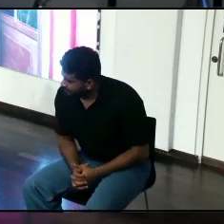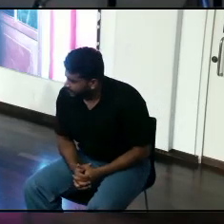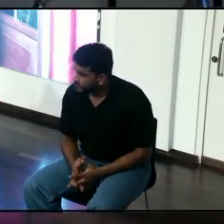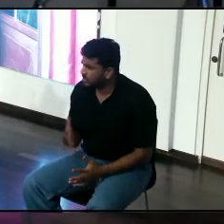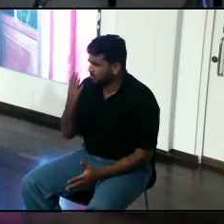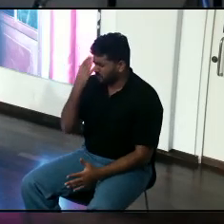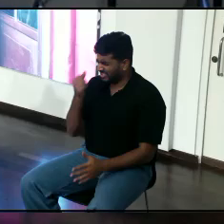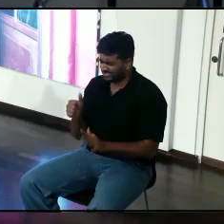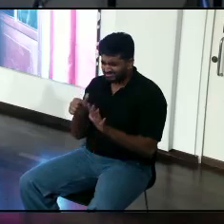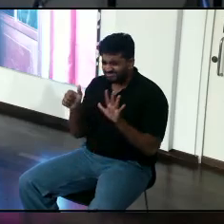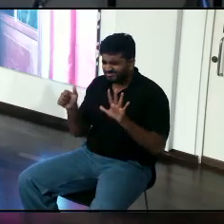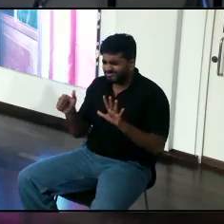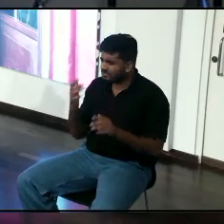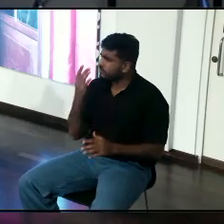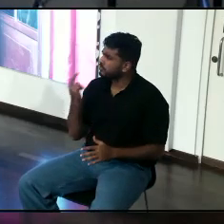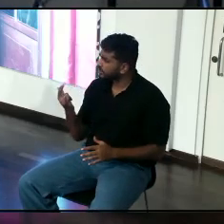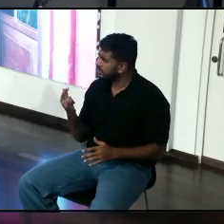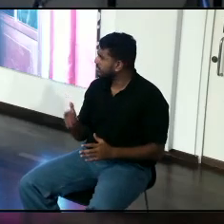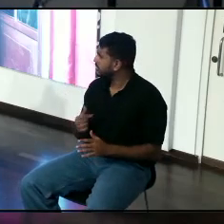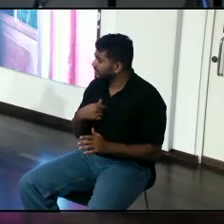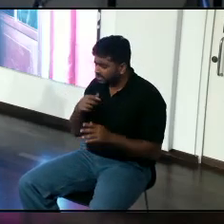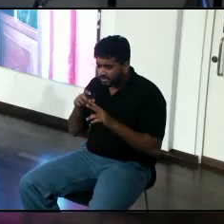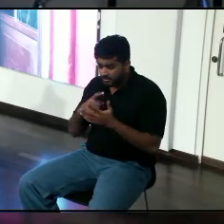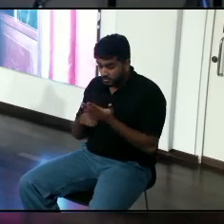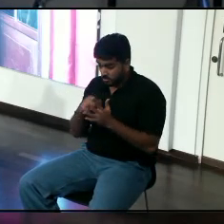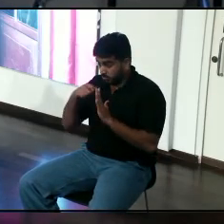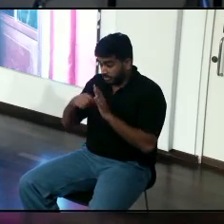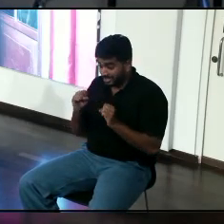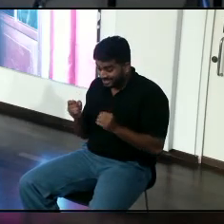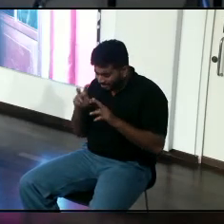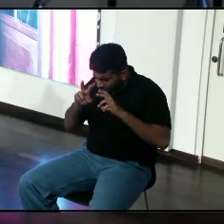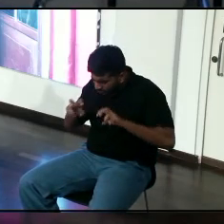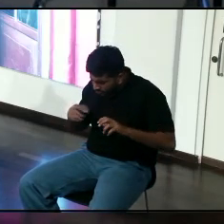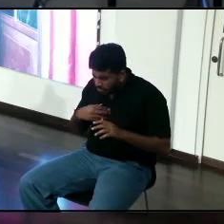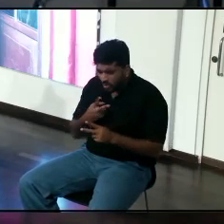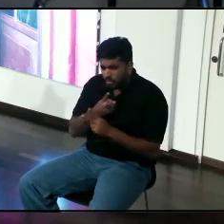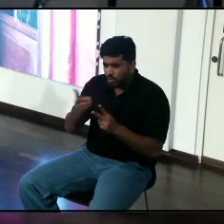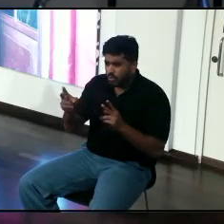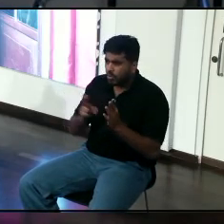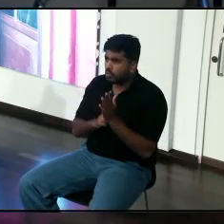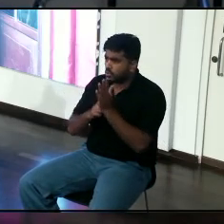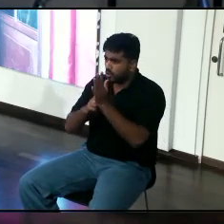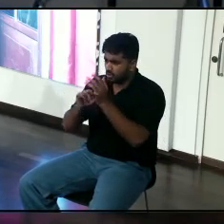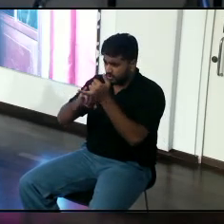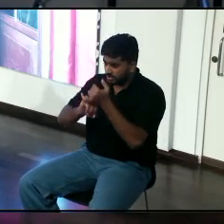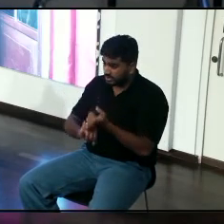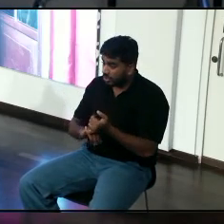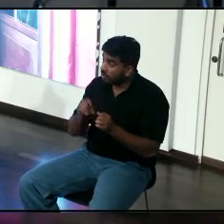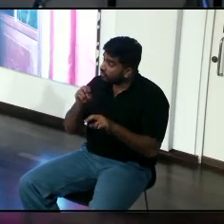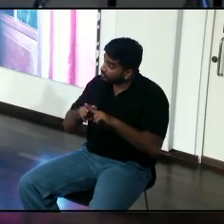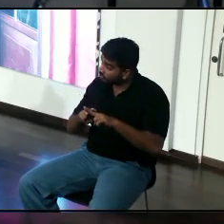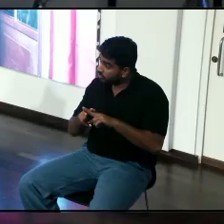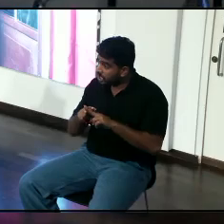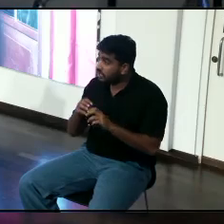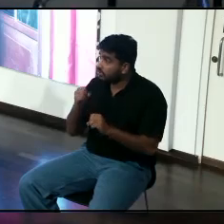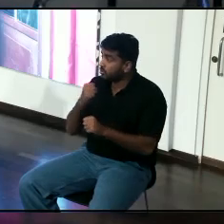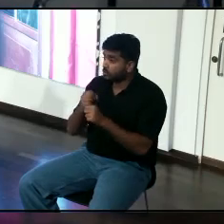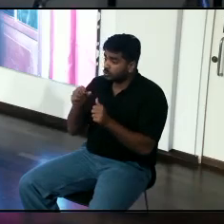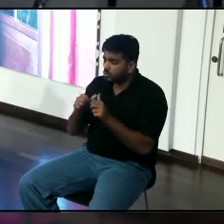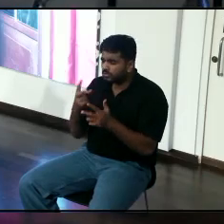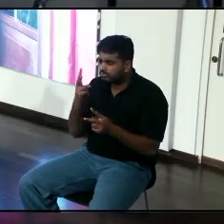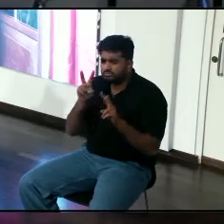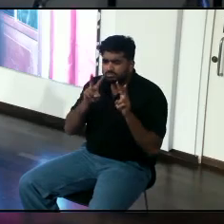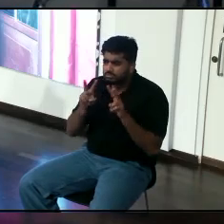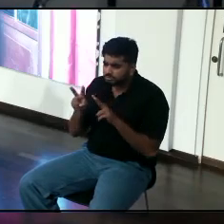6? During the research phase of the project, I visited several homes across the north and south of Goa before deciding to focus